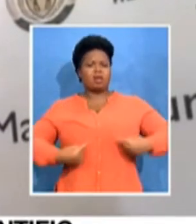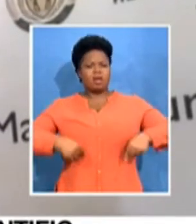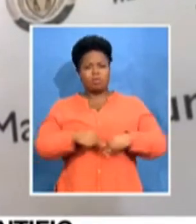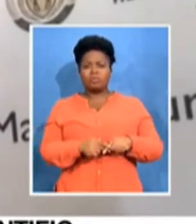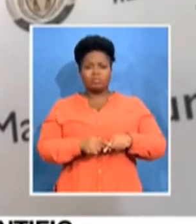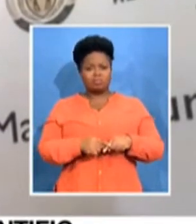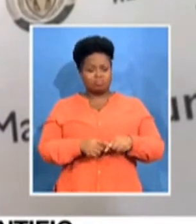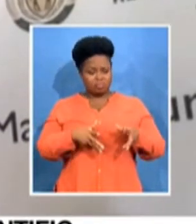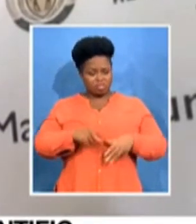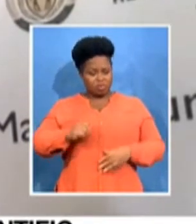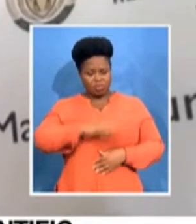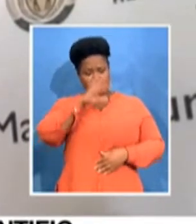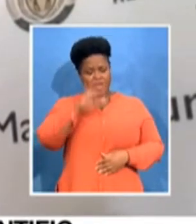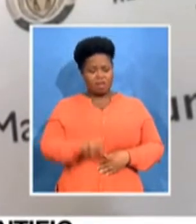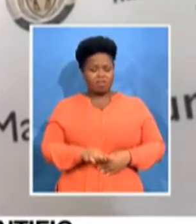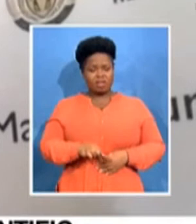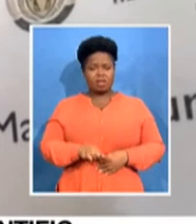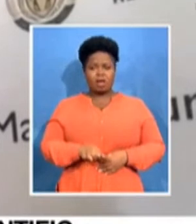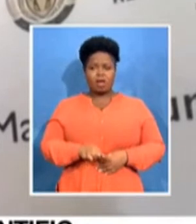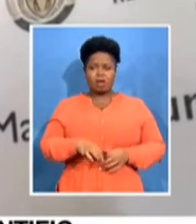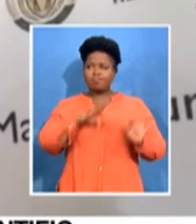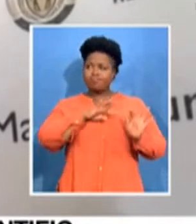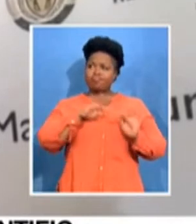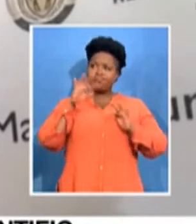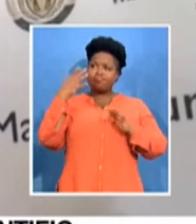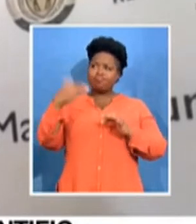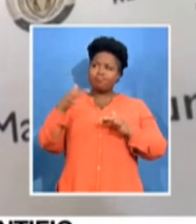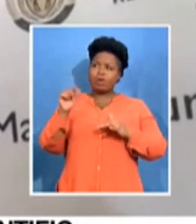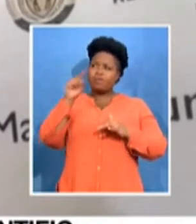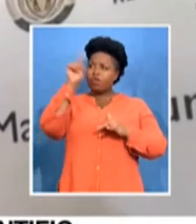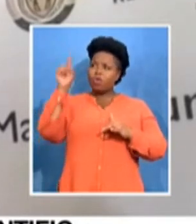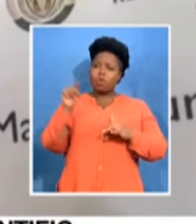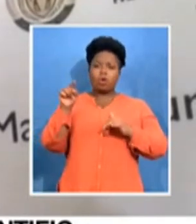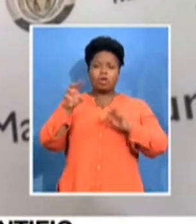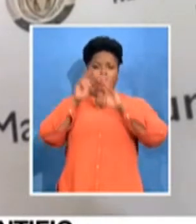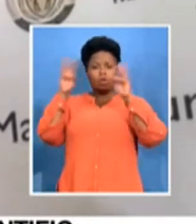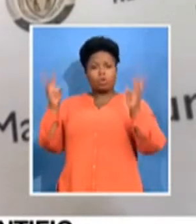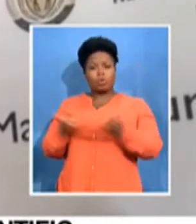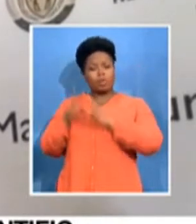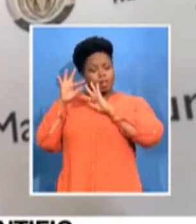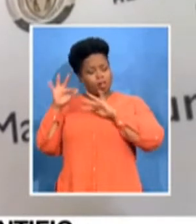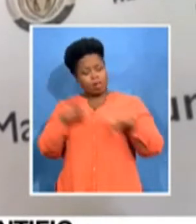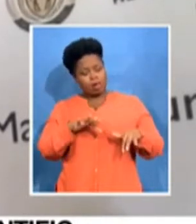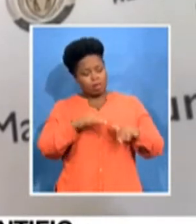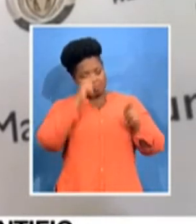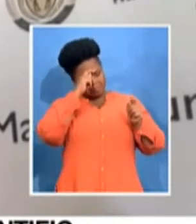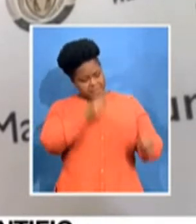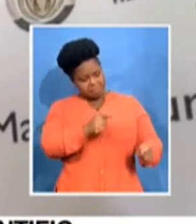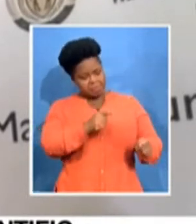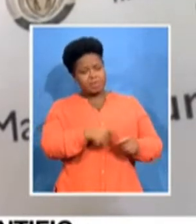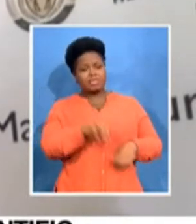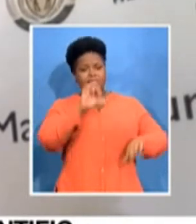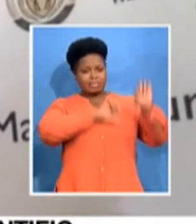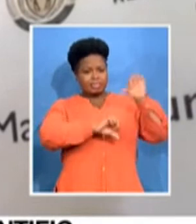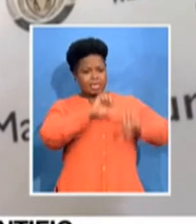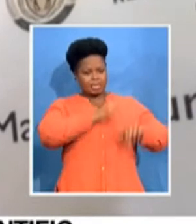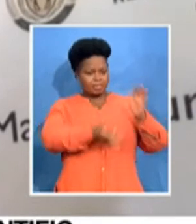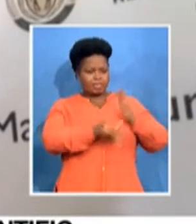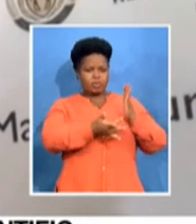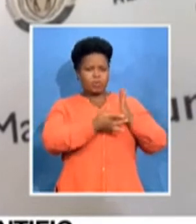relatively advanced capacity in the field of science, technology, and innovation. In fact, in some fields, we are very